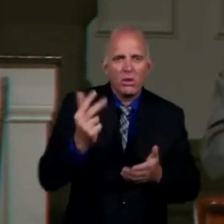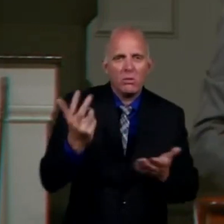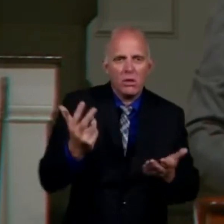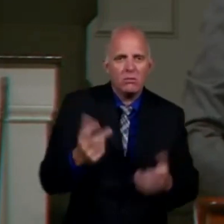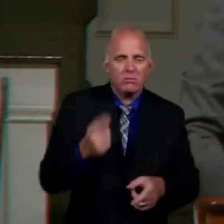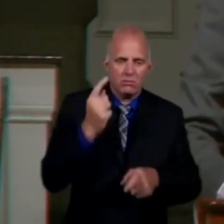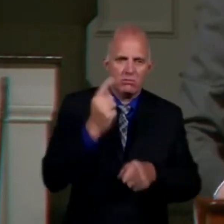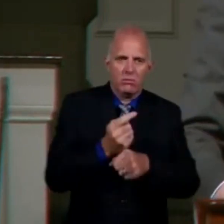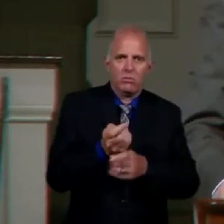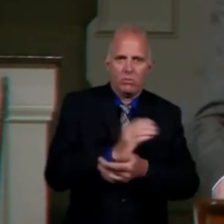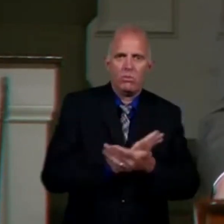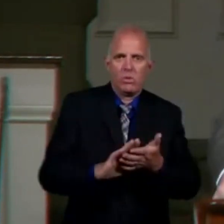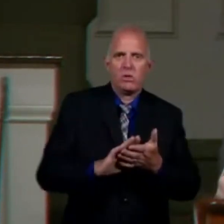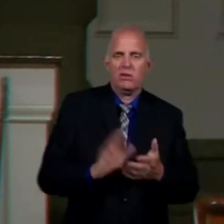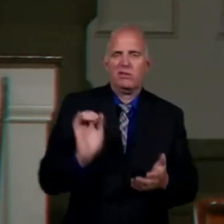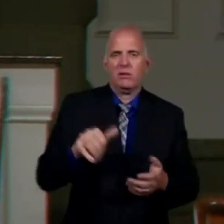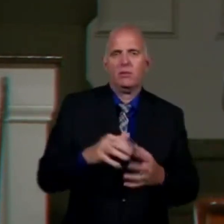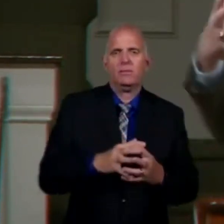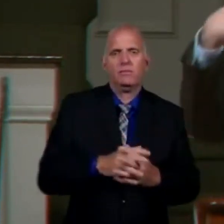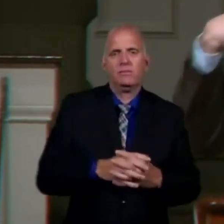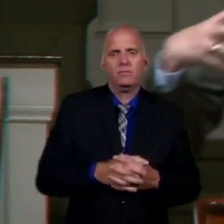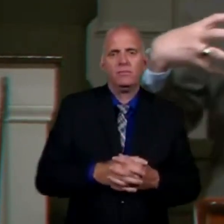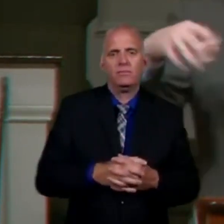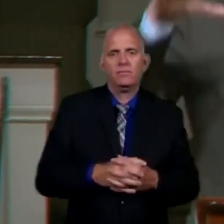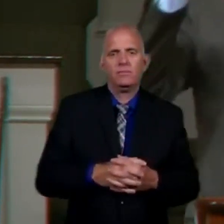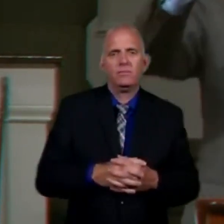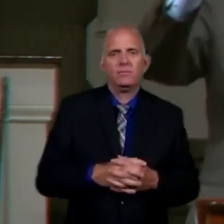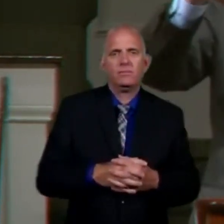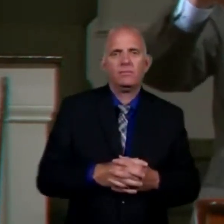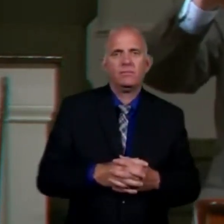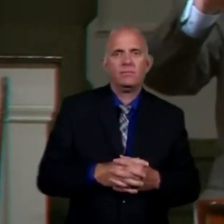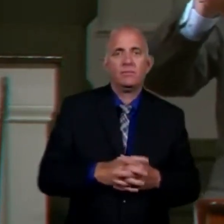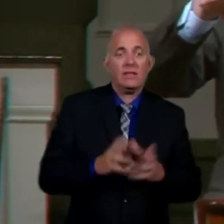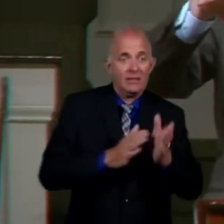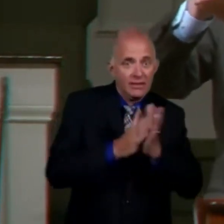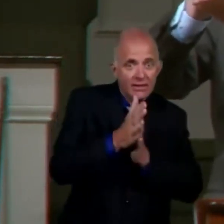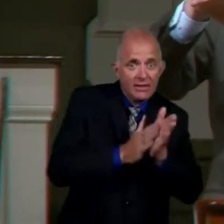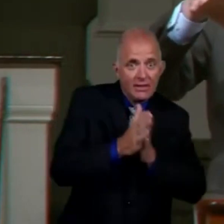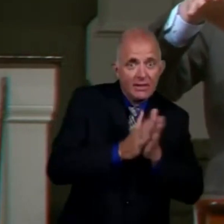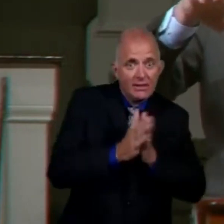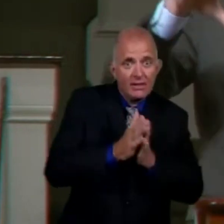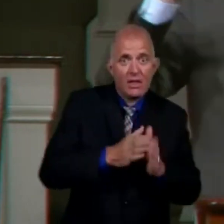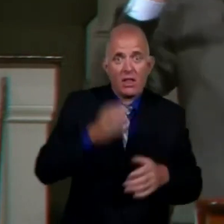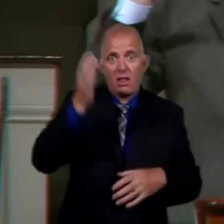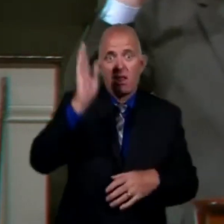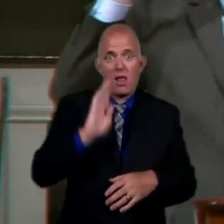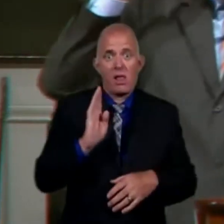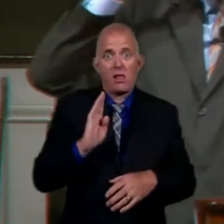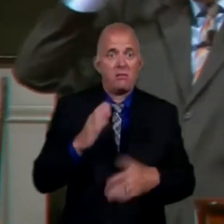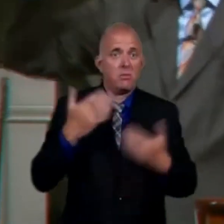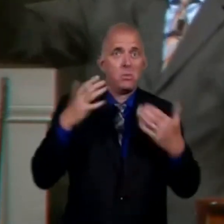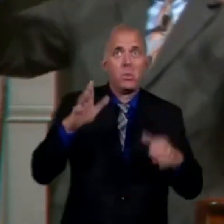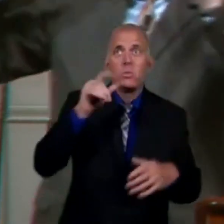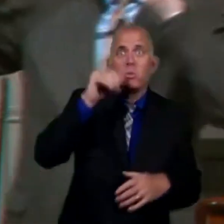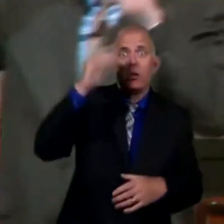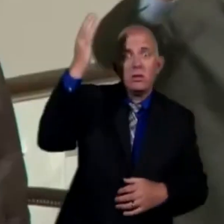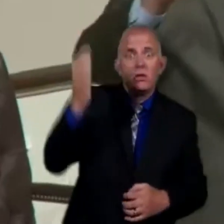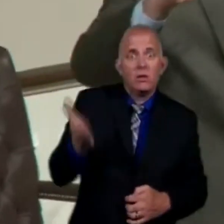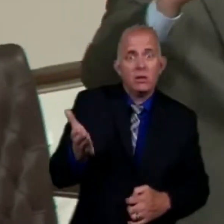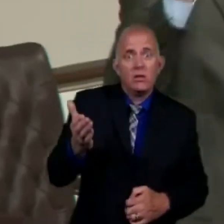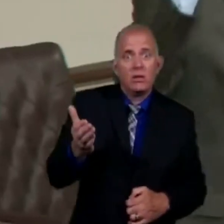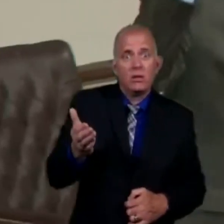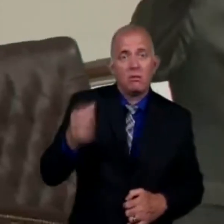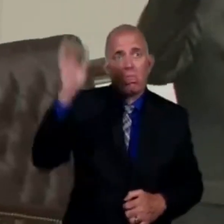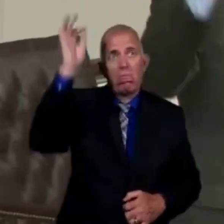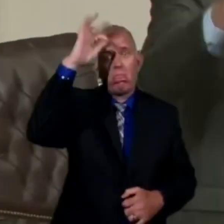Righteousness. He says, here's what happens. They have a zeal for God, but they don't know Him. And they're unknowing, they're